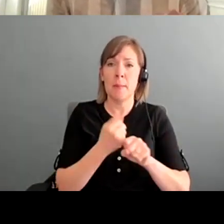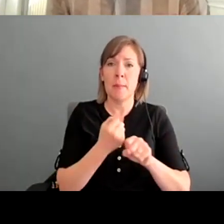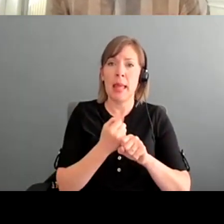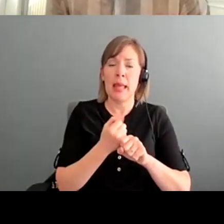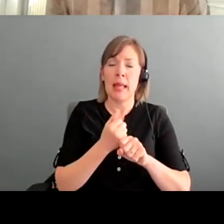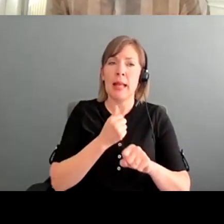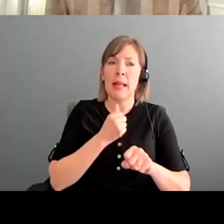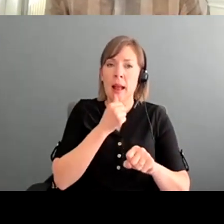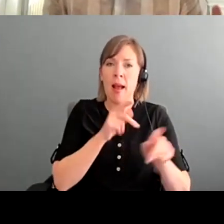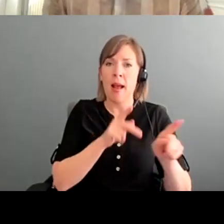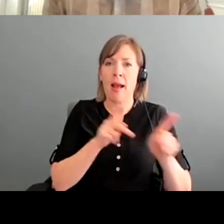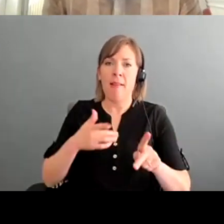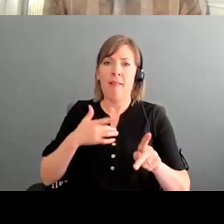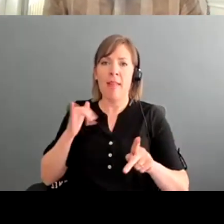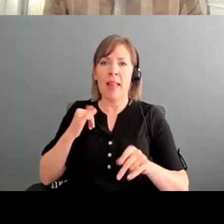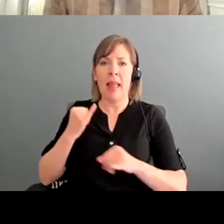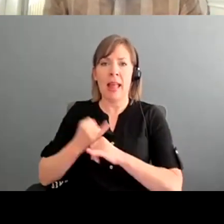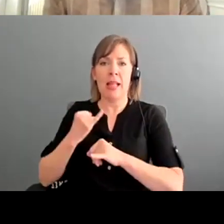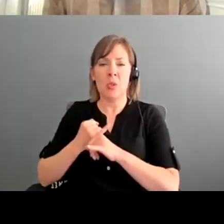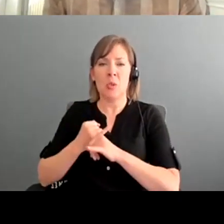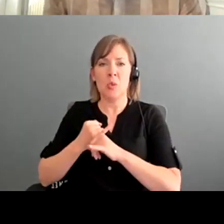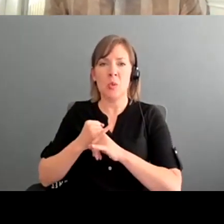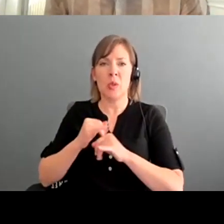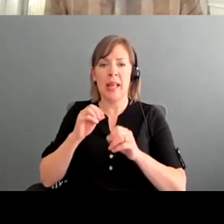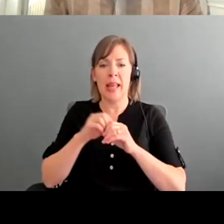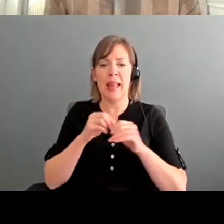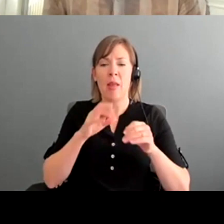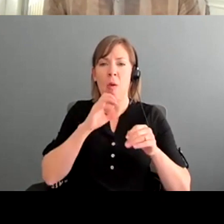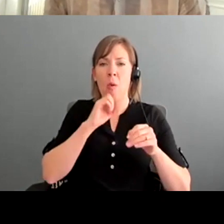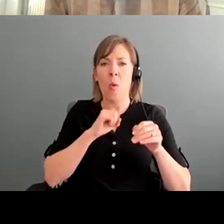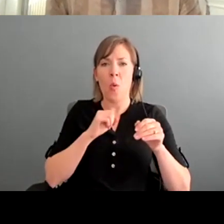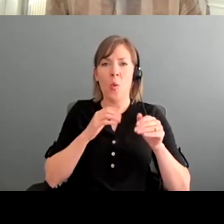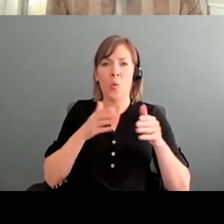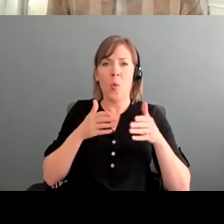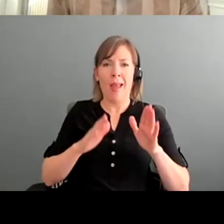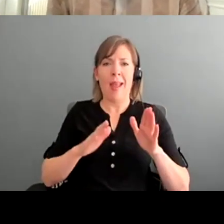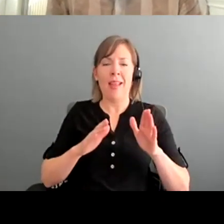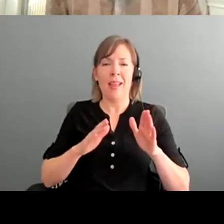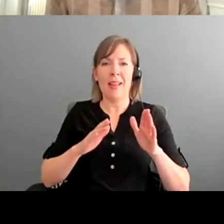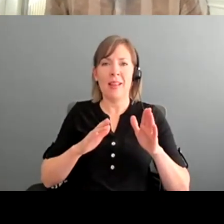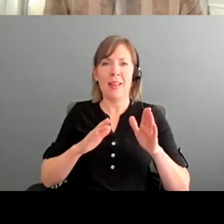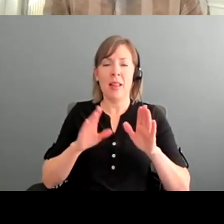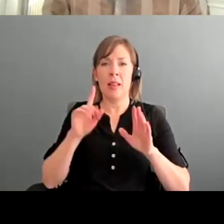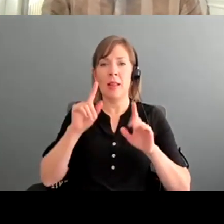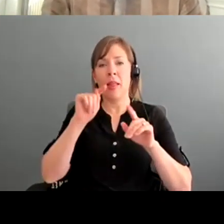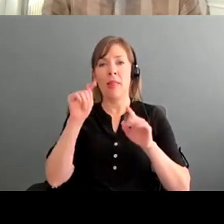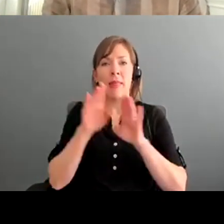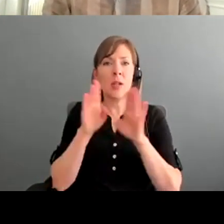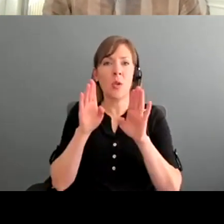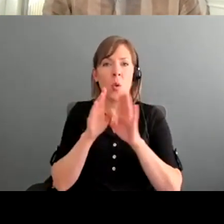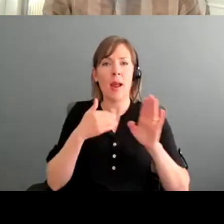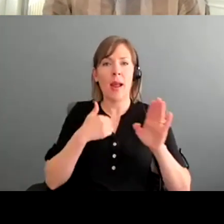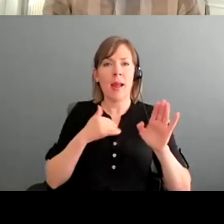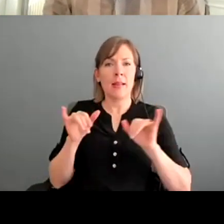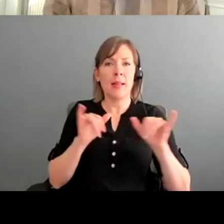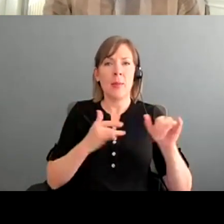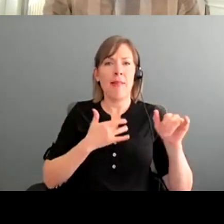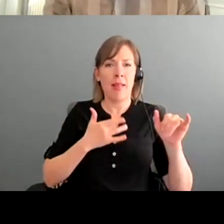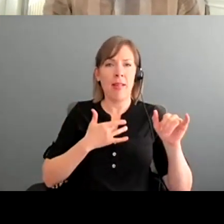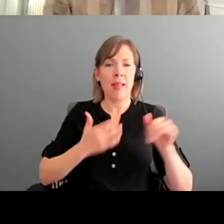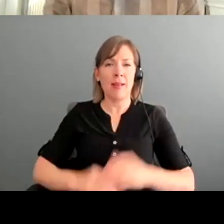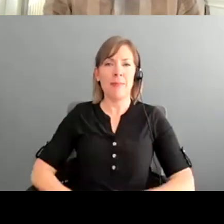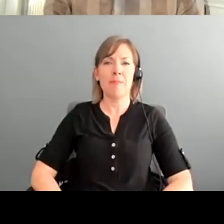feel institutional in the kind of pejorative, right, inhuman sense. The Door has a similar feeling.